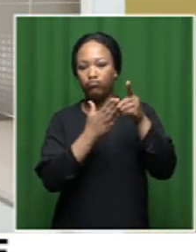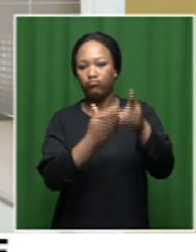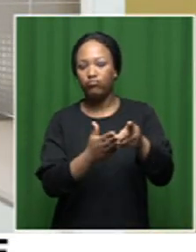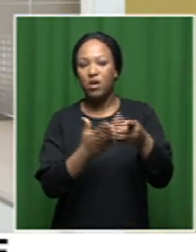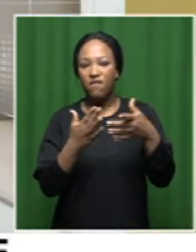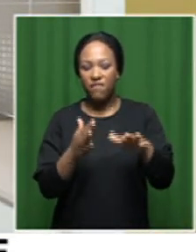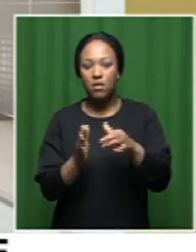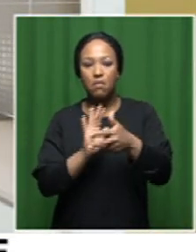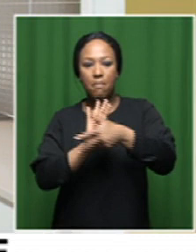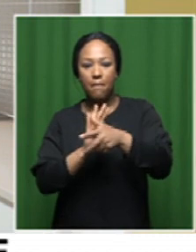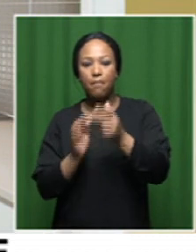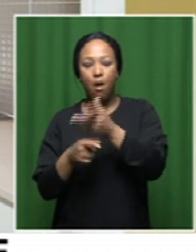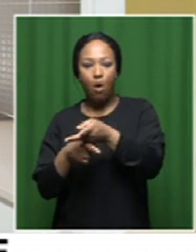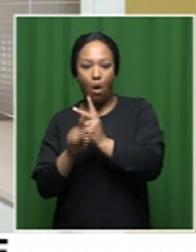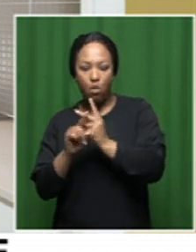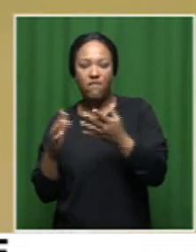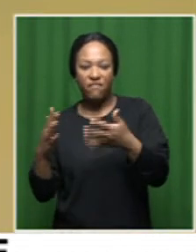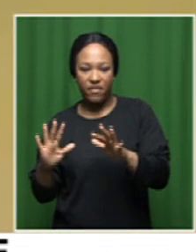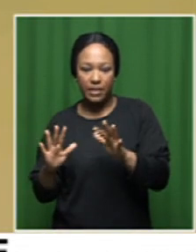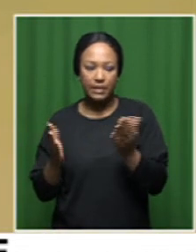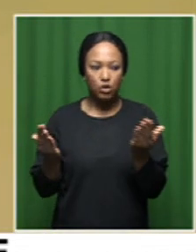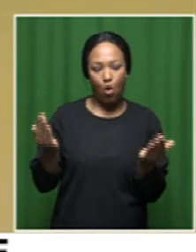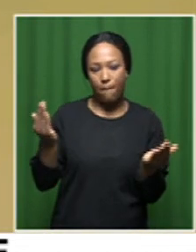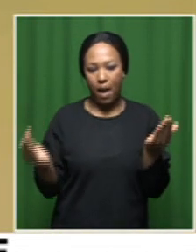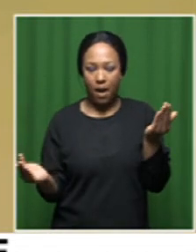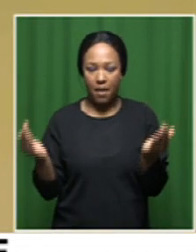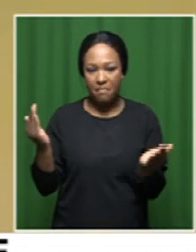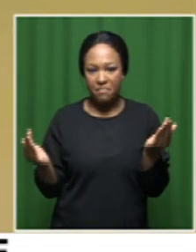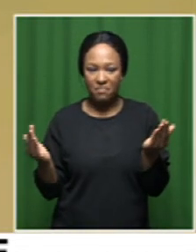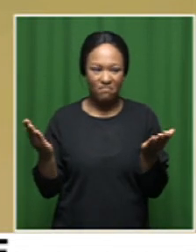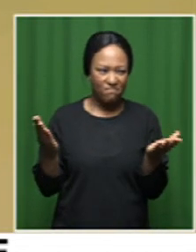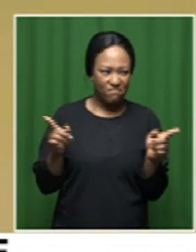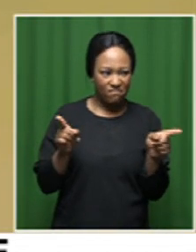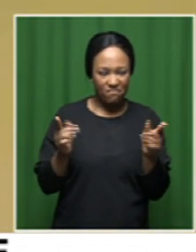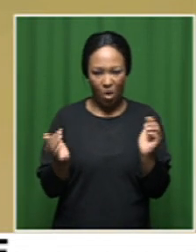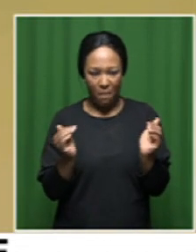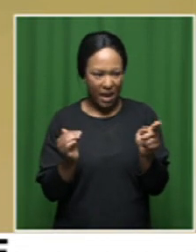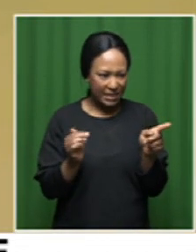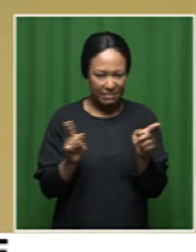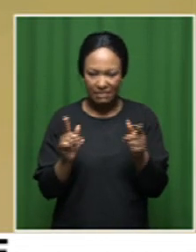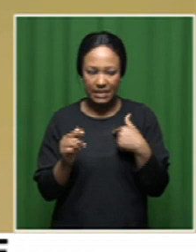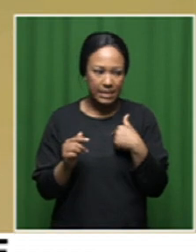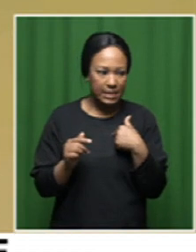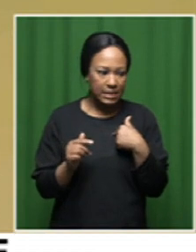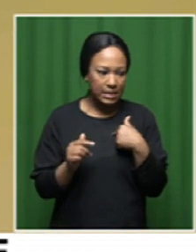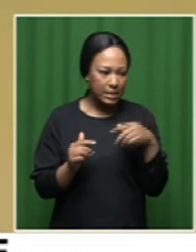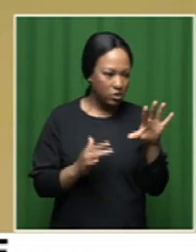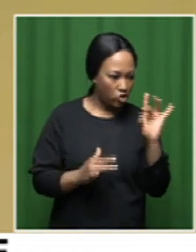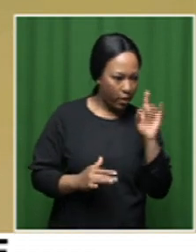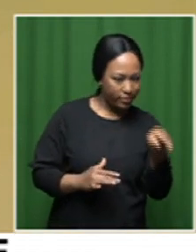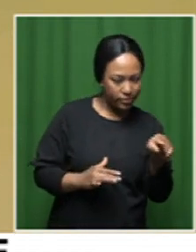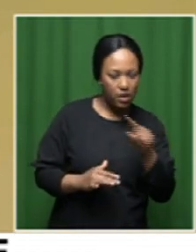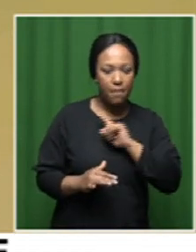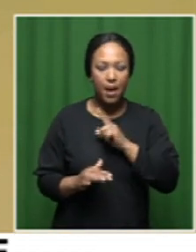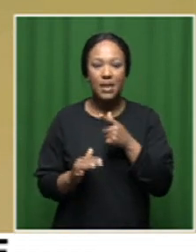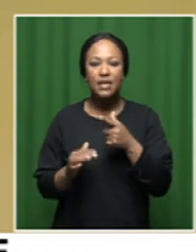pre-approved for bonds, they've really had their pick and are able to sort of compare a lot of properties against each other and make a good choice. whereas the seller's